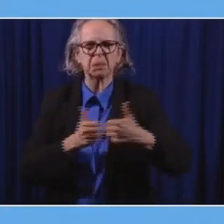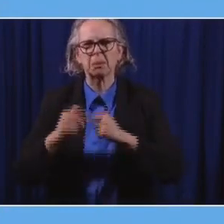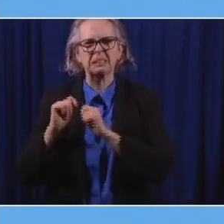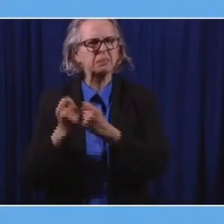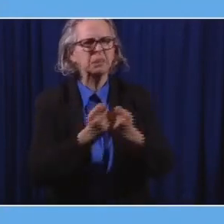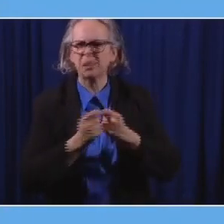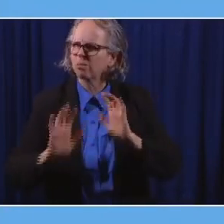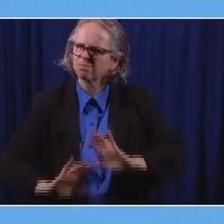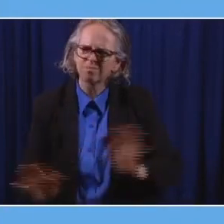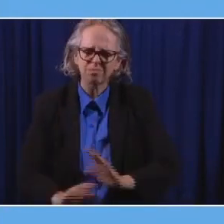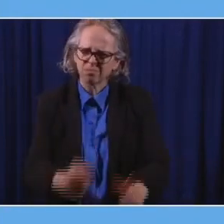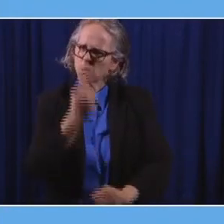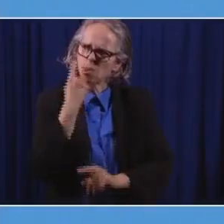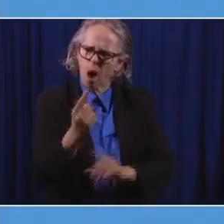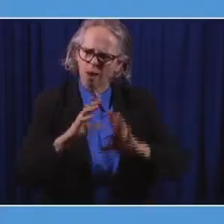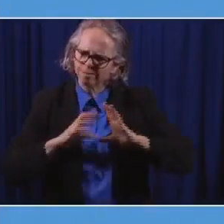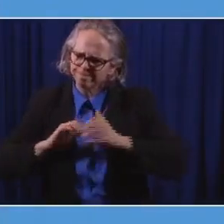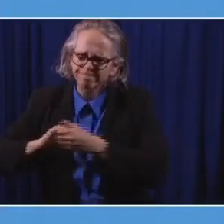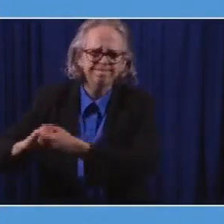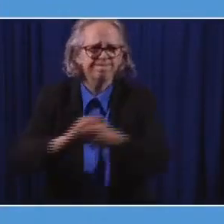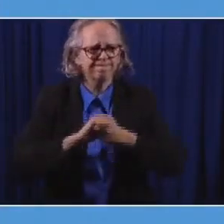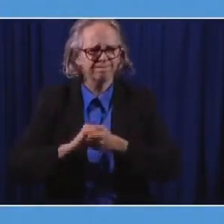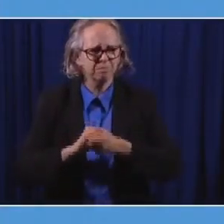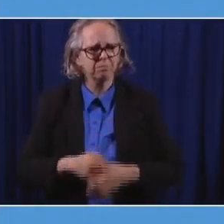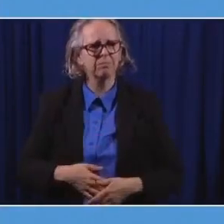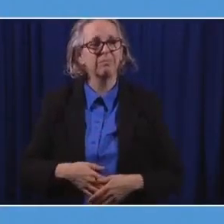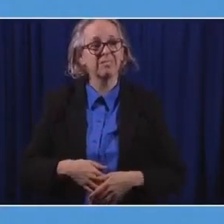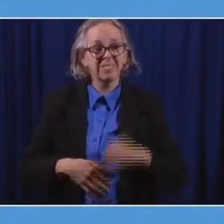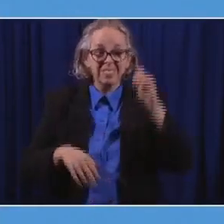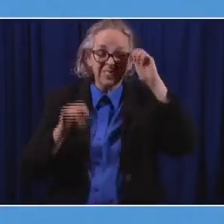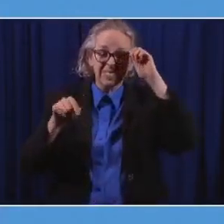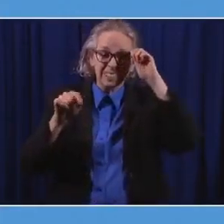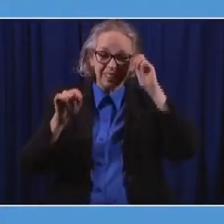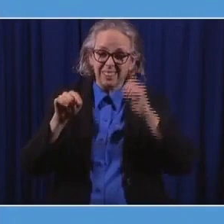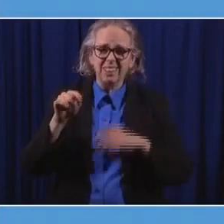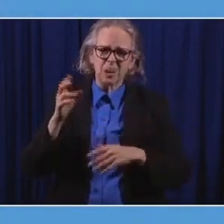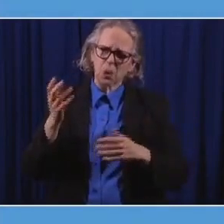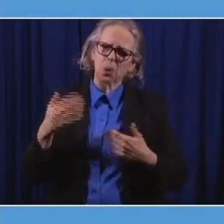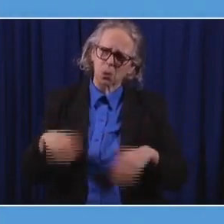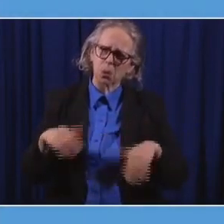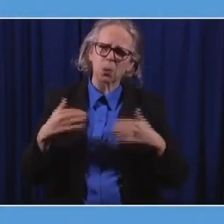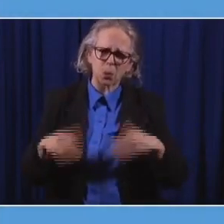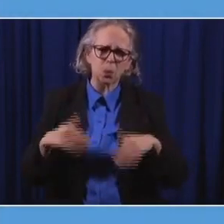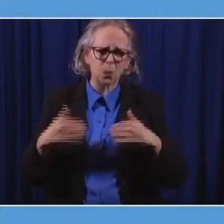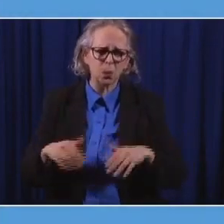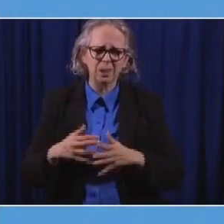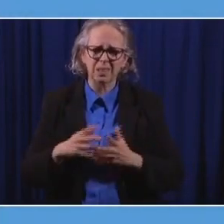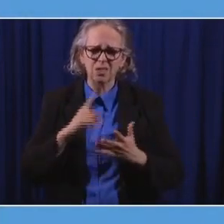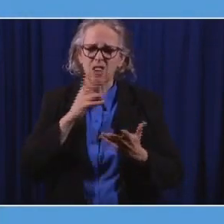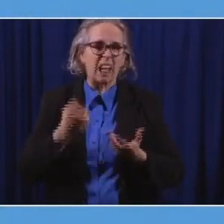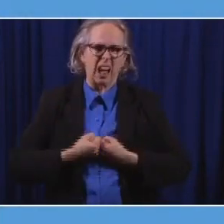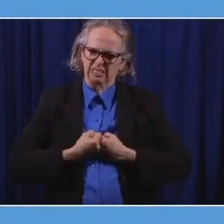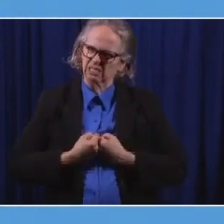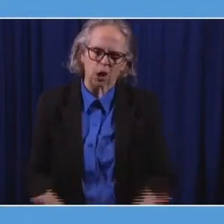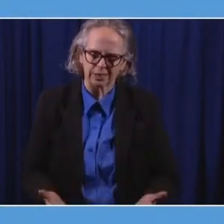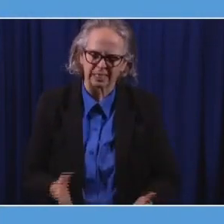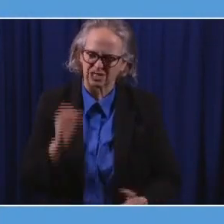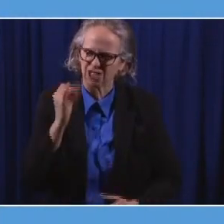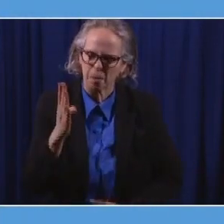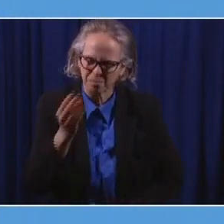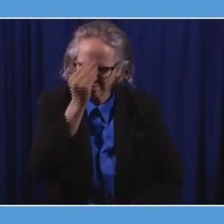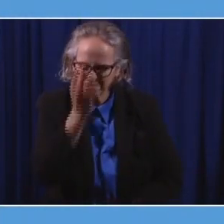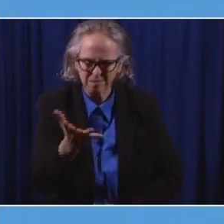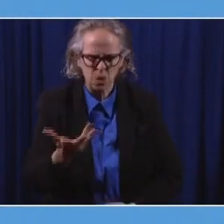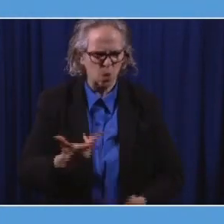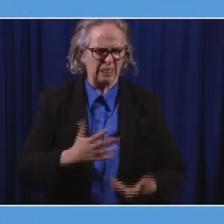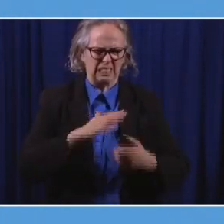you'll be getting a call from the health department. This has been probably one of the most exhausting, stressful, and rewarding